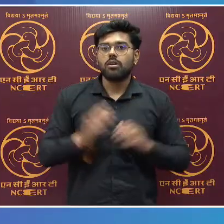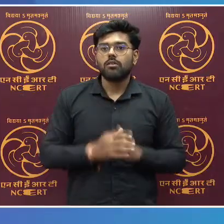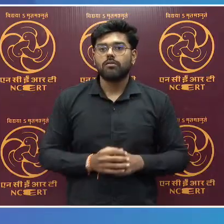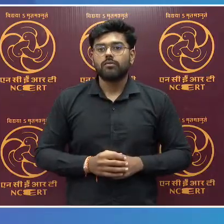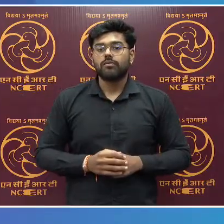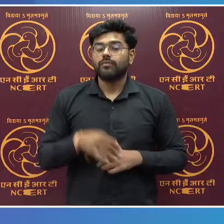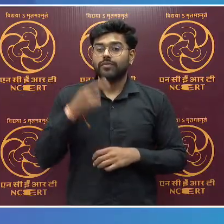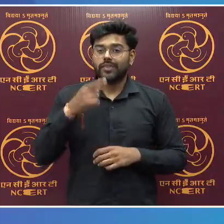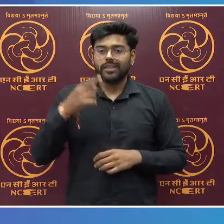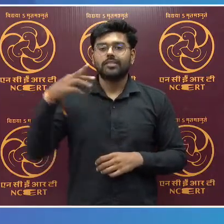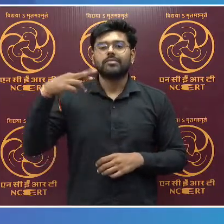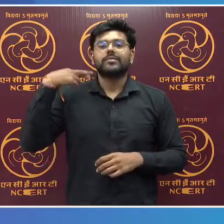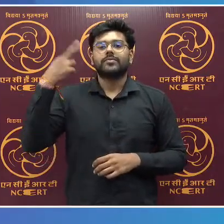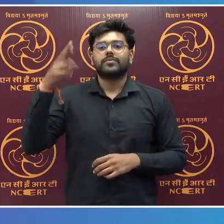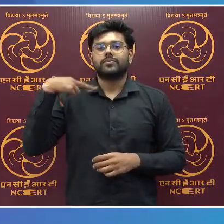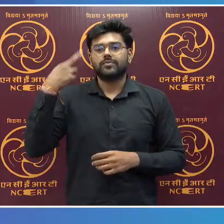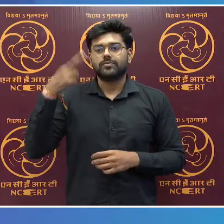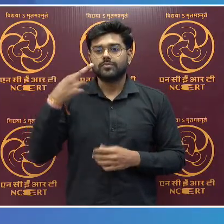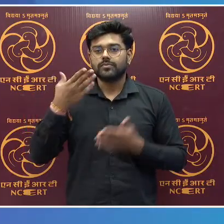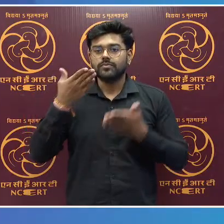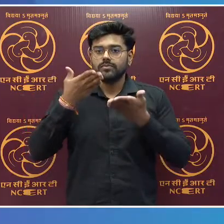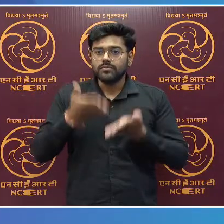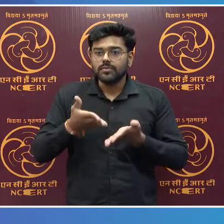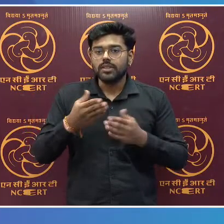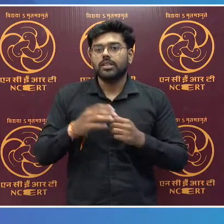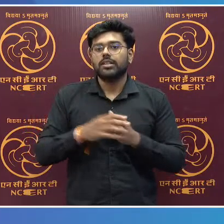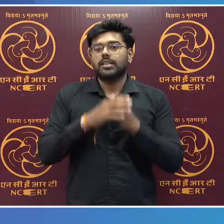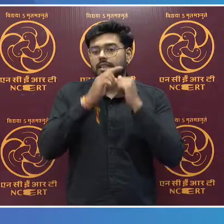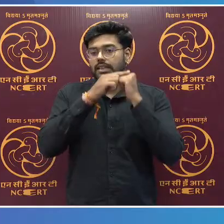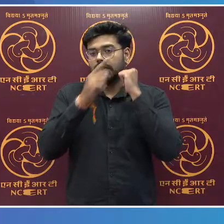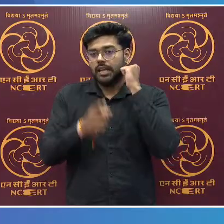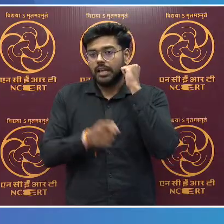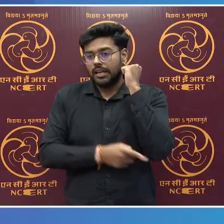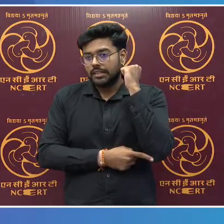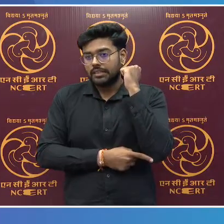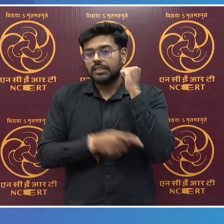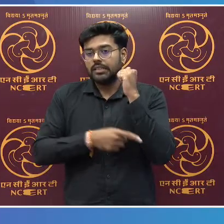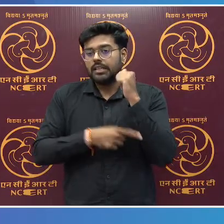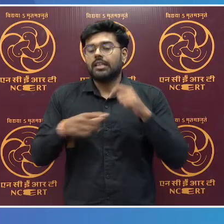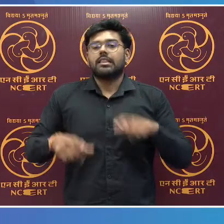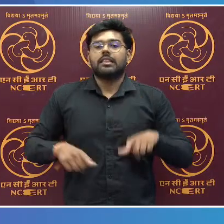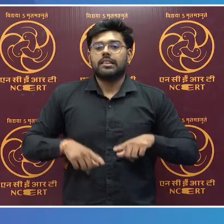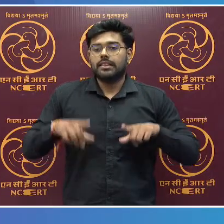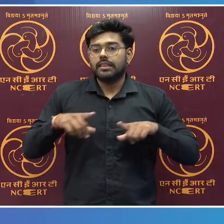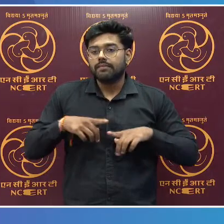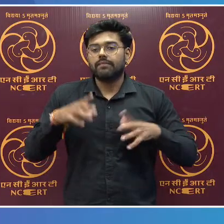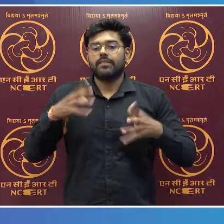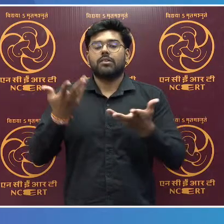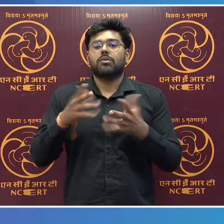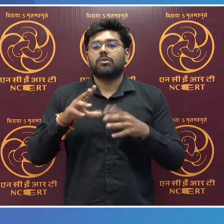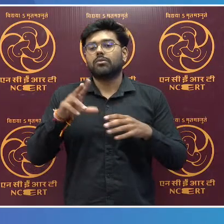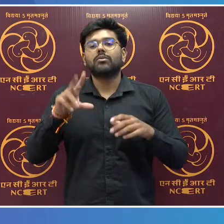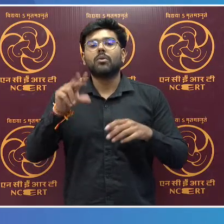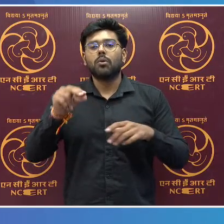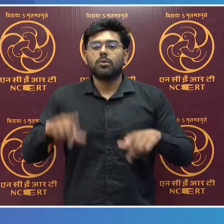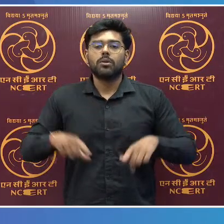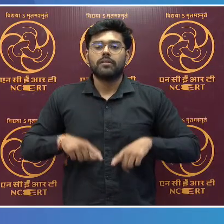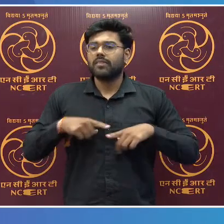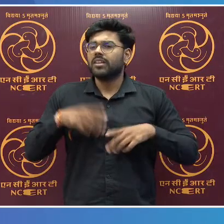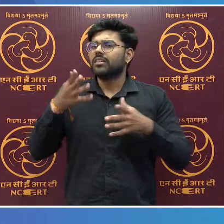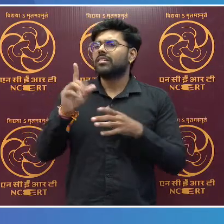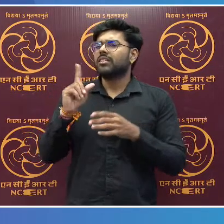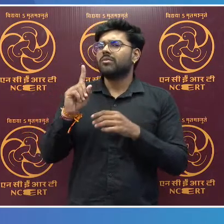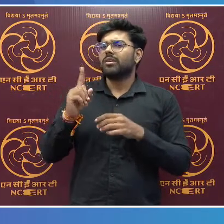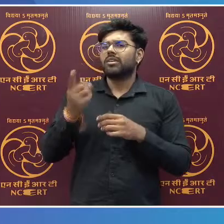is the reason why they are at the borderline of living and non-living organisms. So, ma'am, what's that